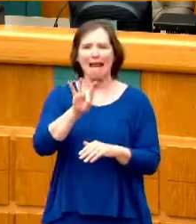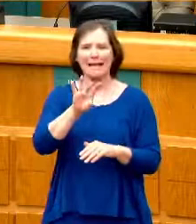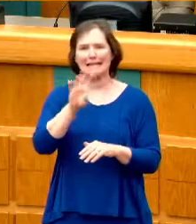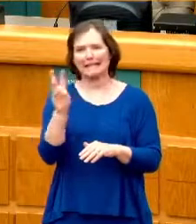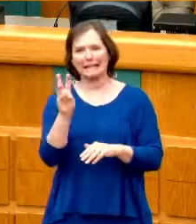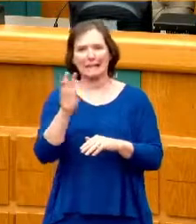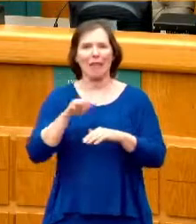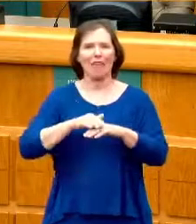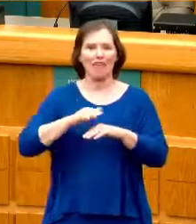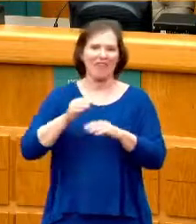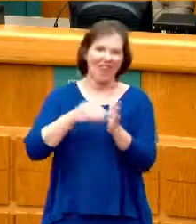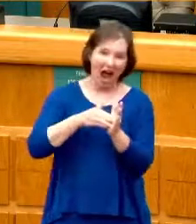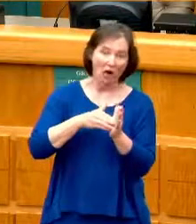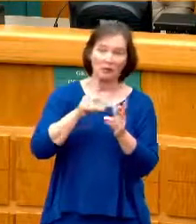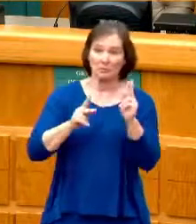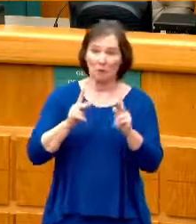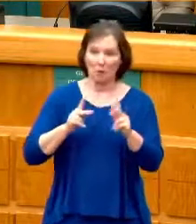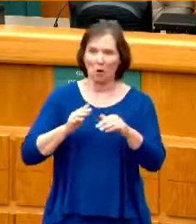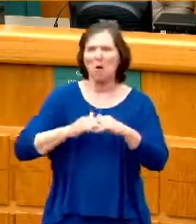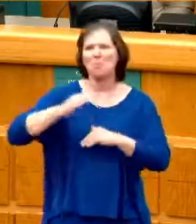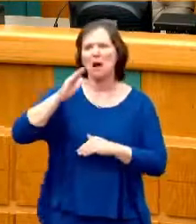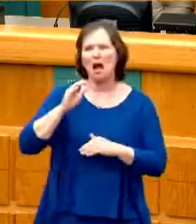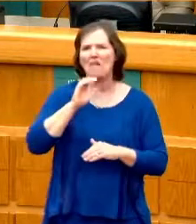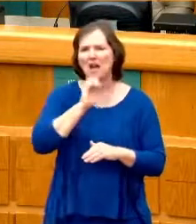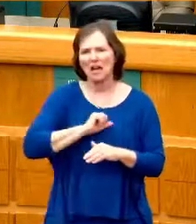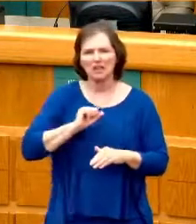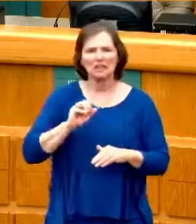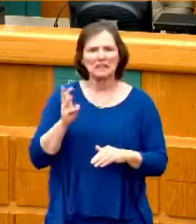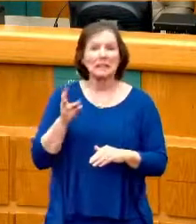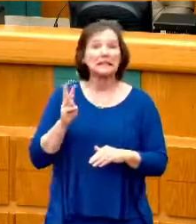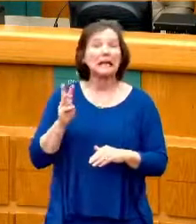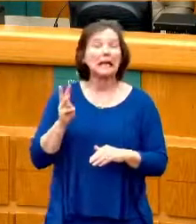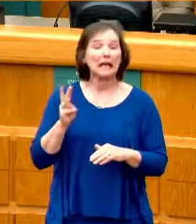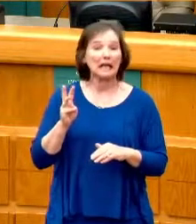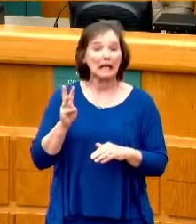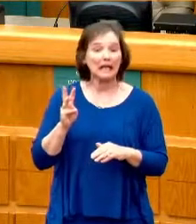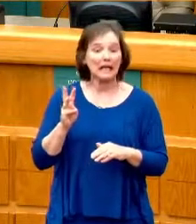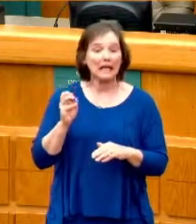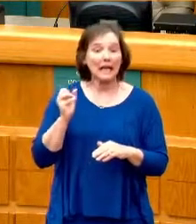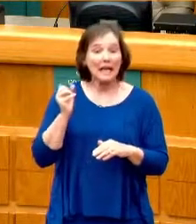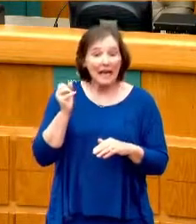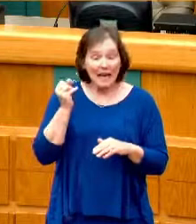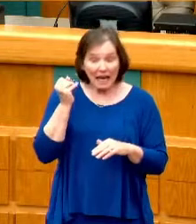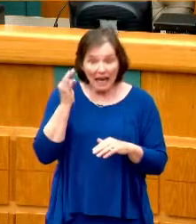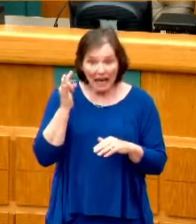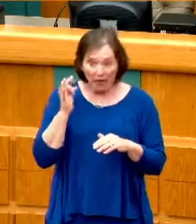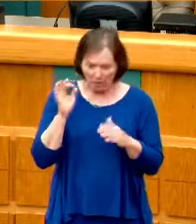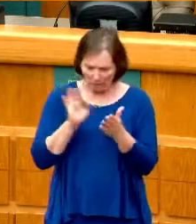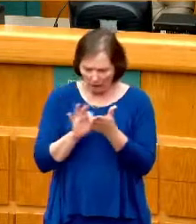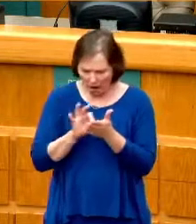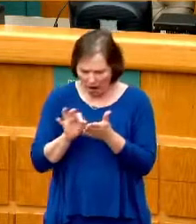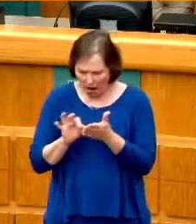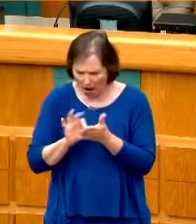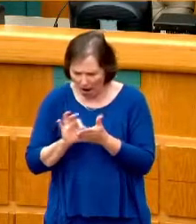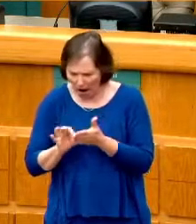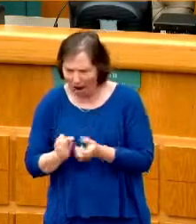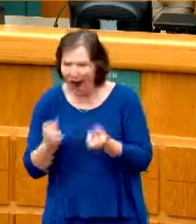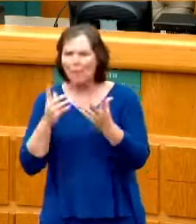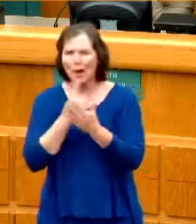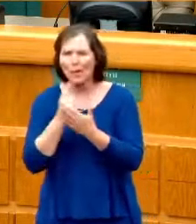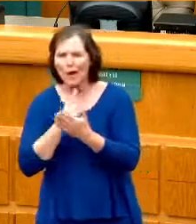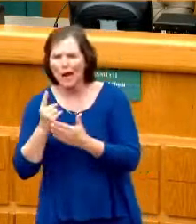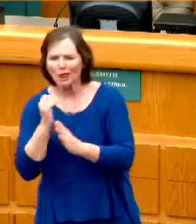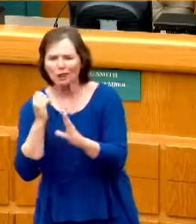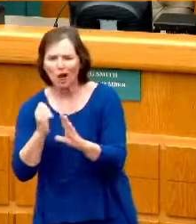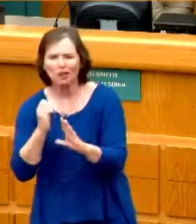District averaging about 7,000 vaccines per week, we could achieve 70% immunity in Nueces County by August of